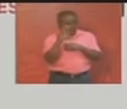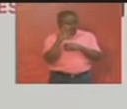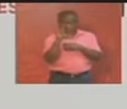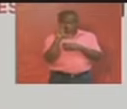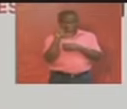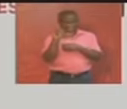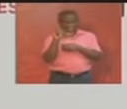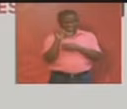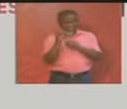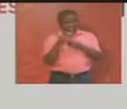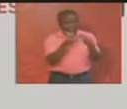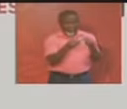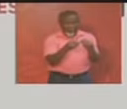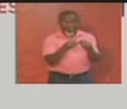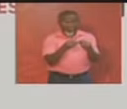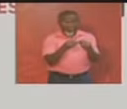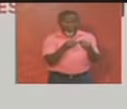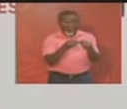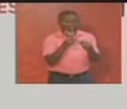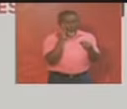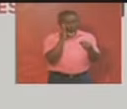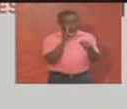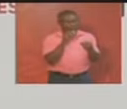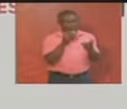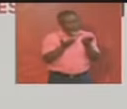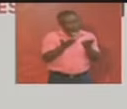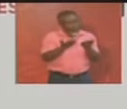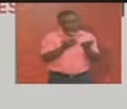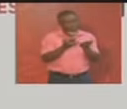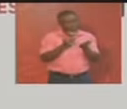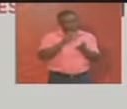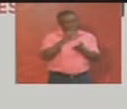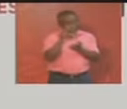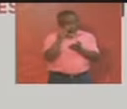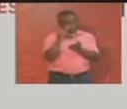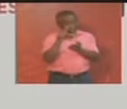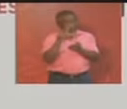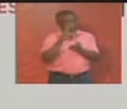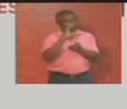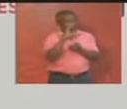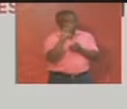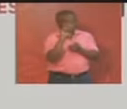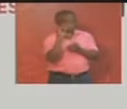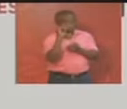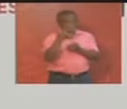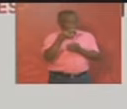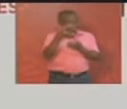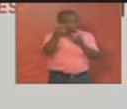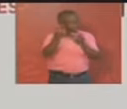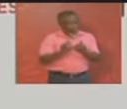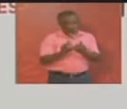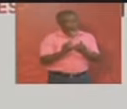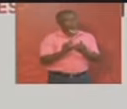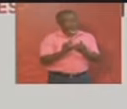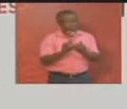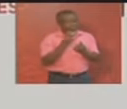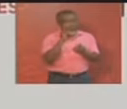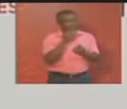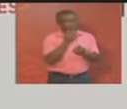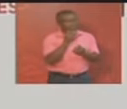explore in a little more detail on Saturday when we have the CMOH back with us. But